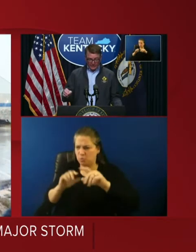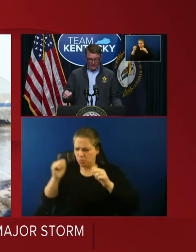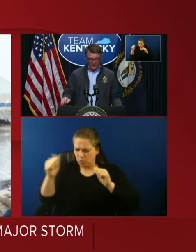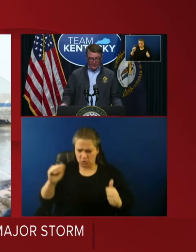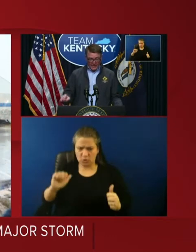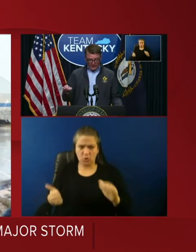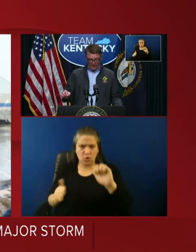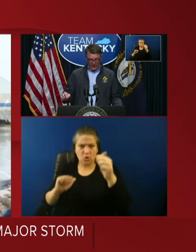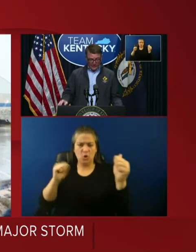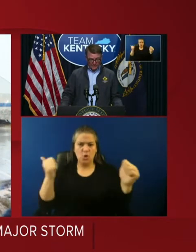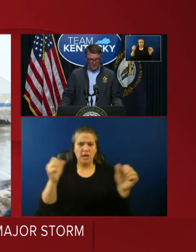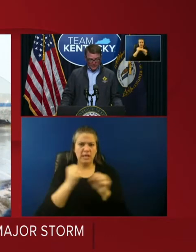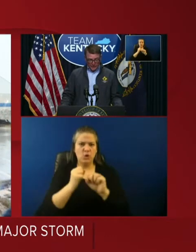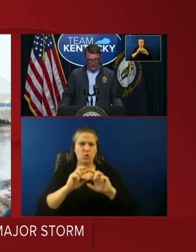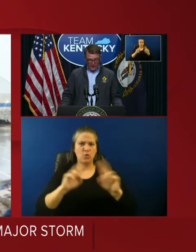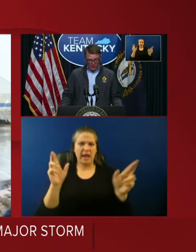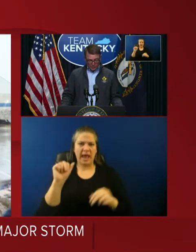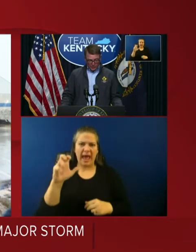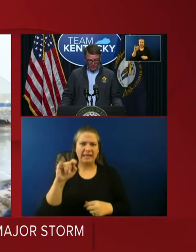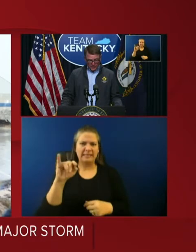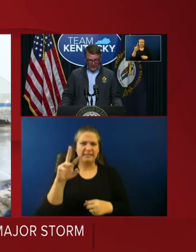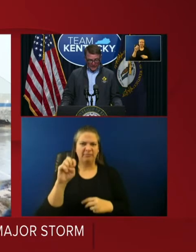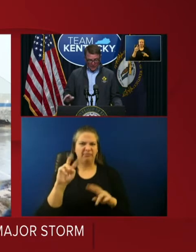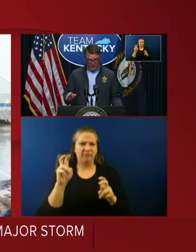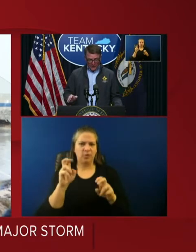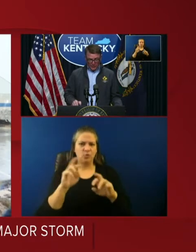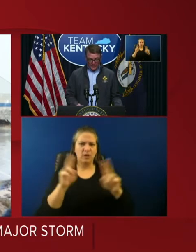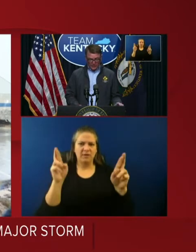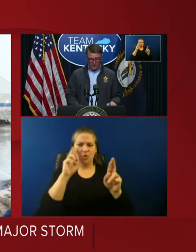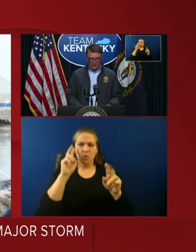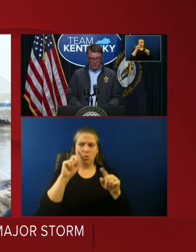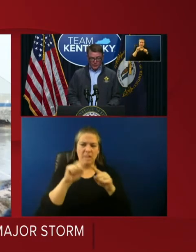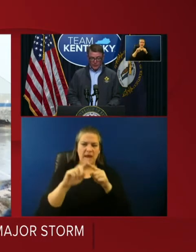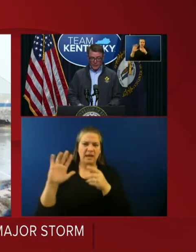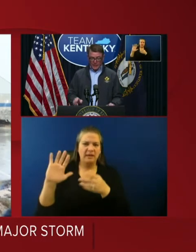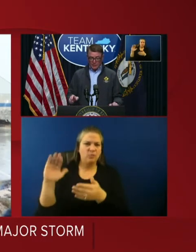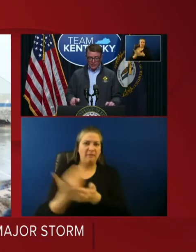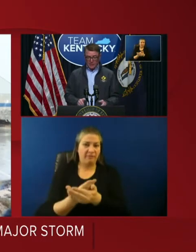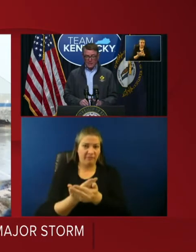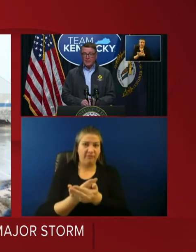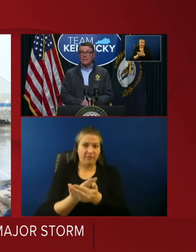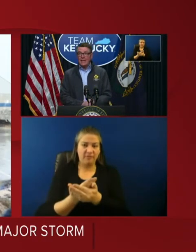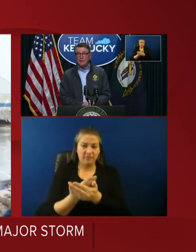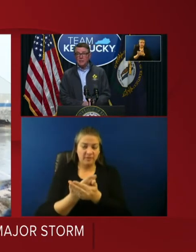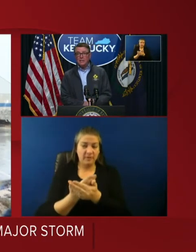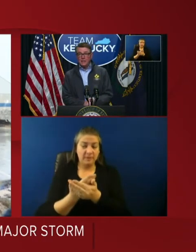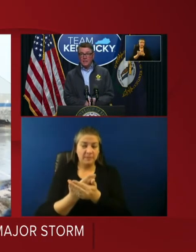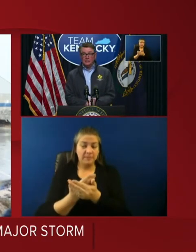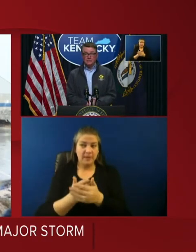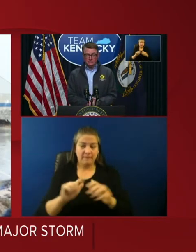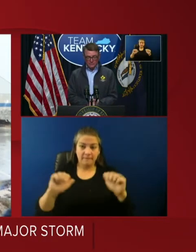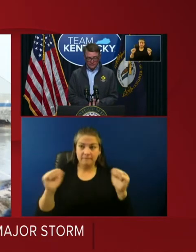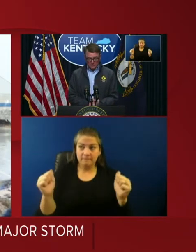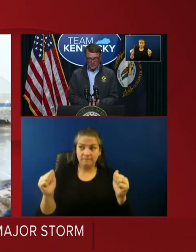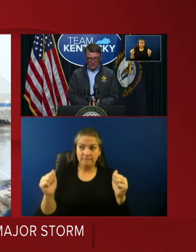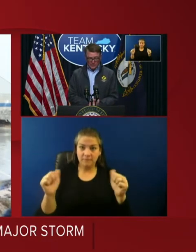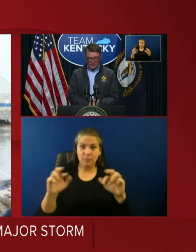Highways activated. Our crews and our contractors will do everything that can be